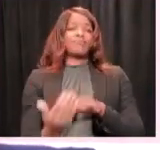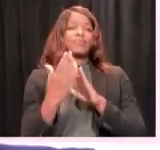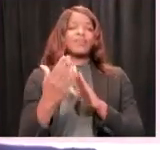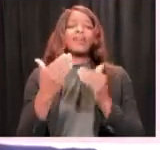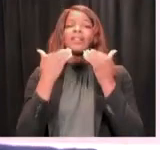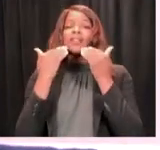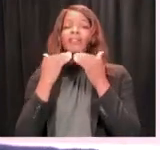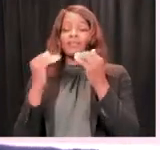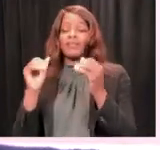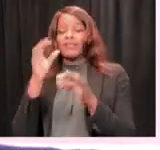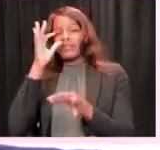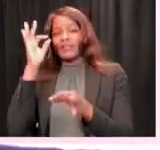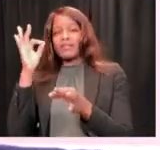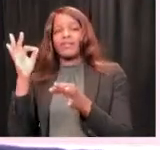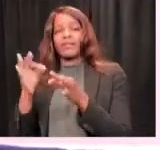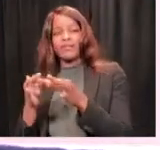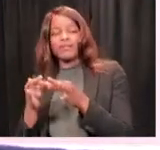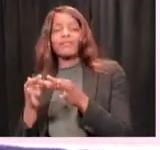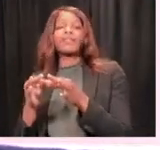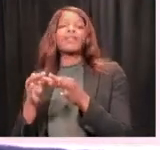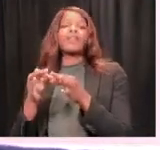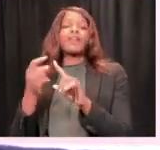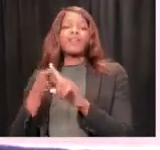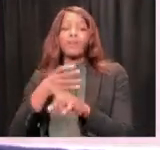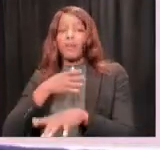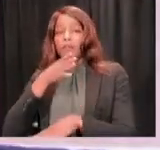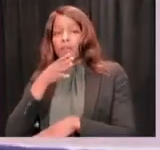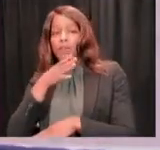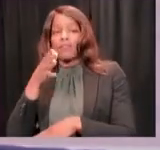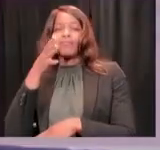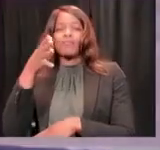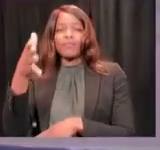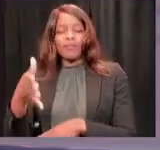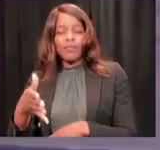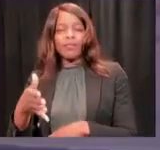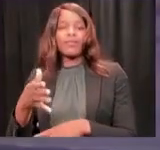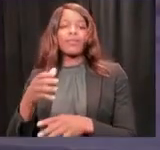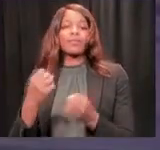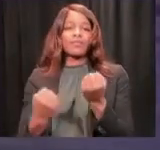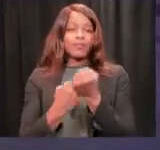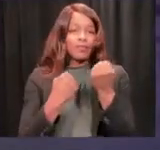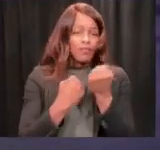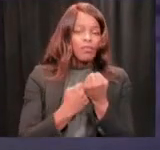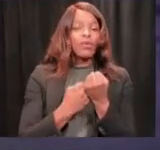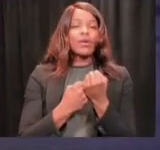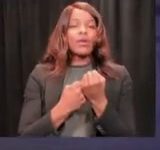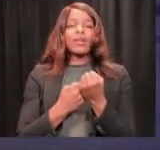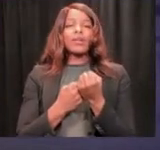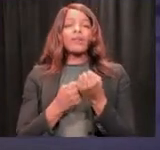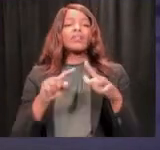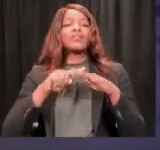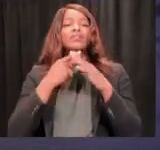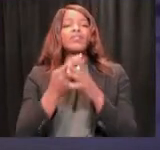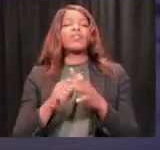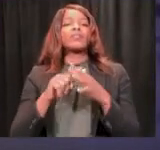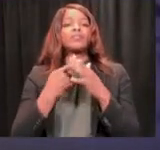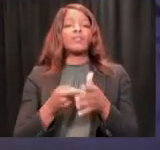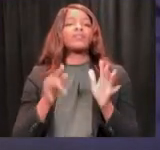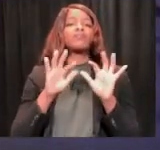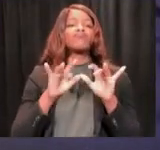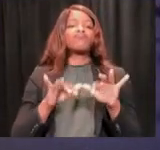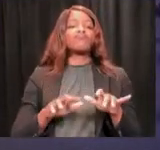for the faith that I got from my mother and my grandmother. Would you begin to call those things out and say, Lord, thank